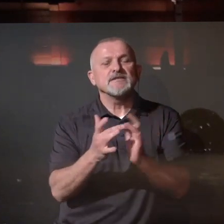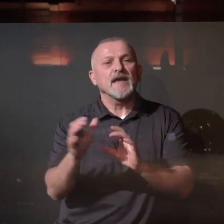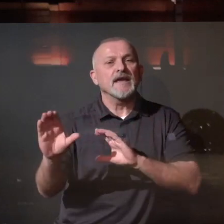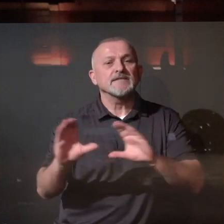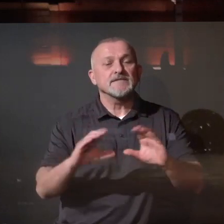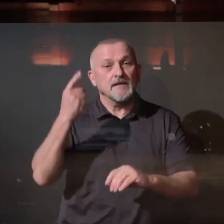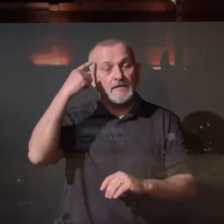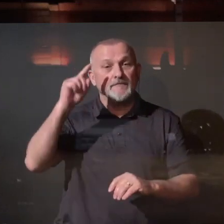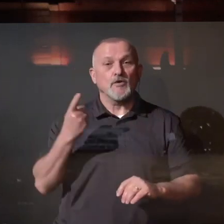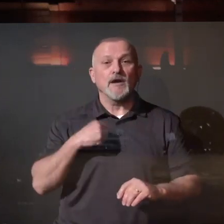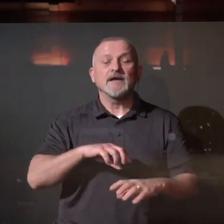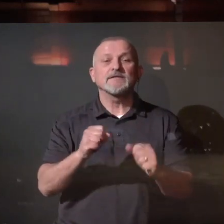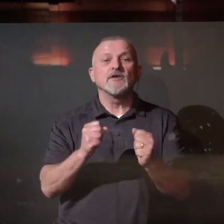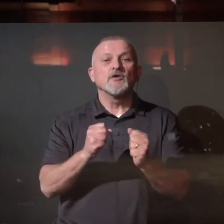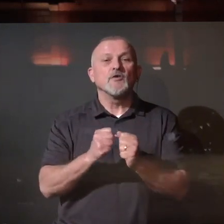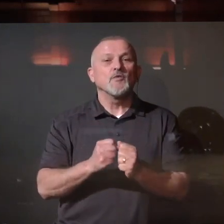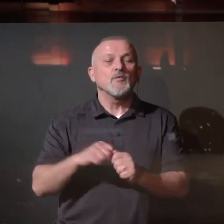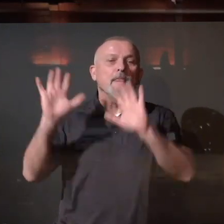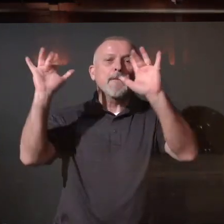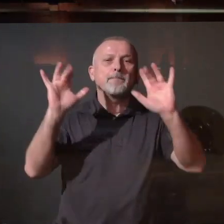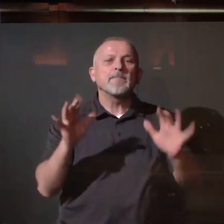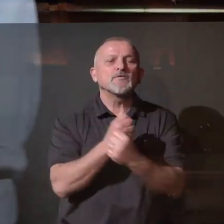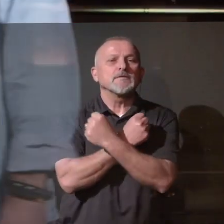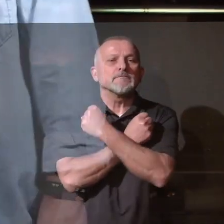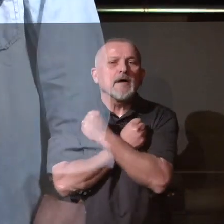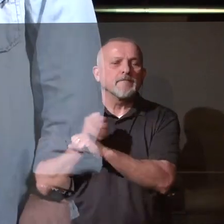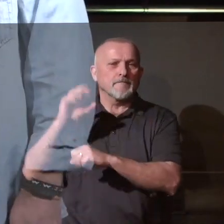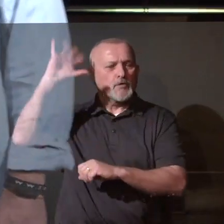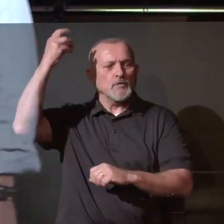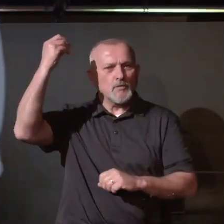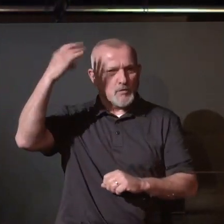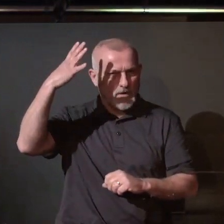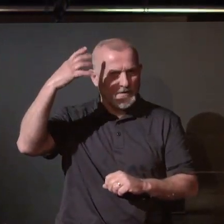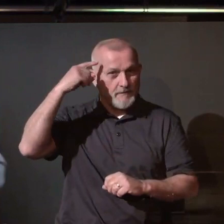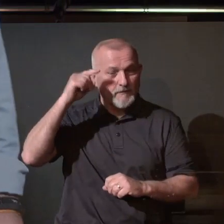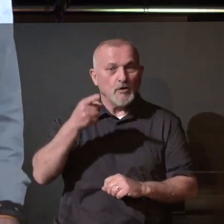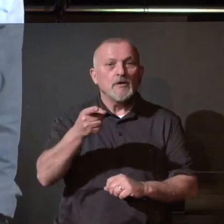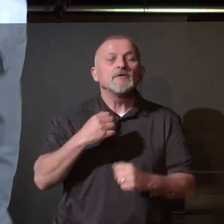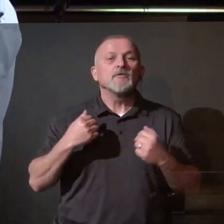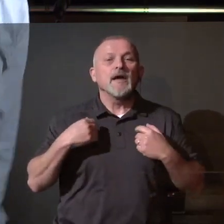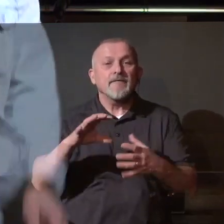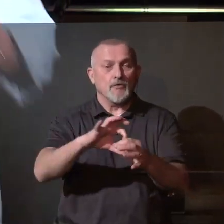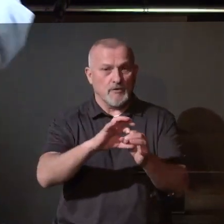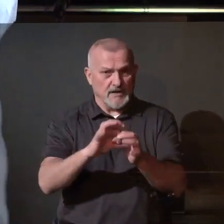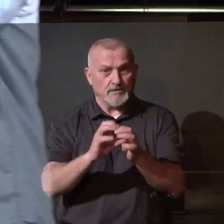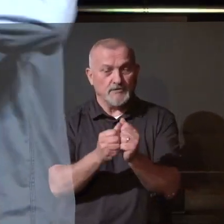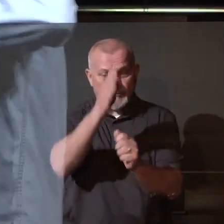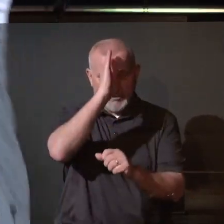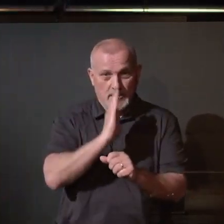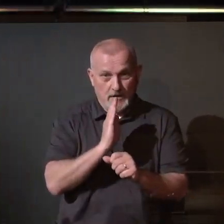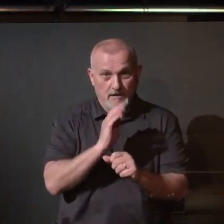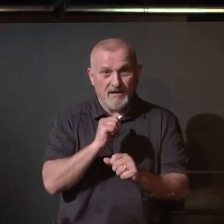mercy, afforded you. To forgive you of your sins so that you have a relationship with God. Not so that you would end there, so that that